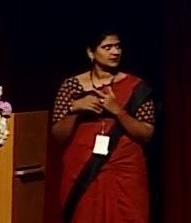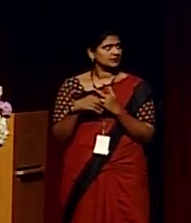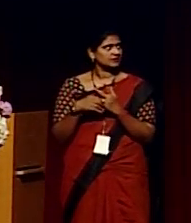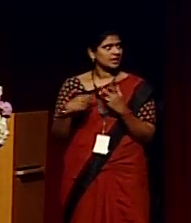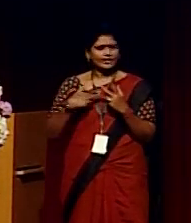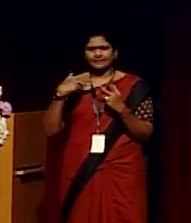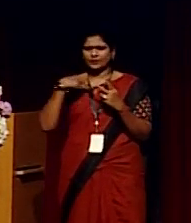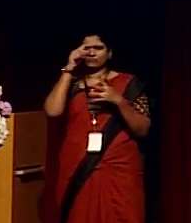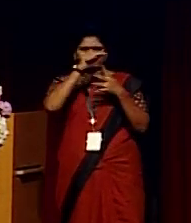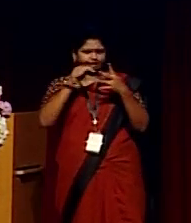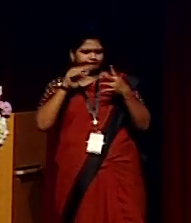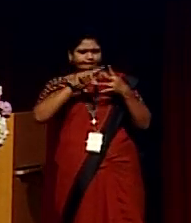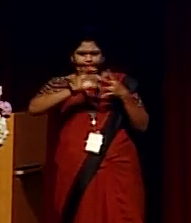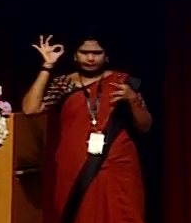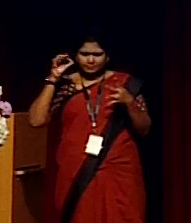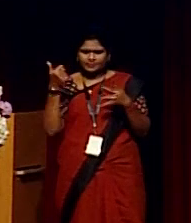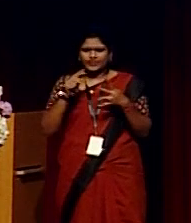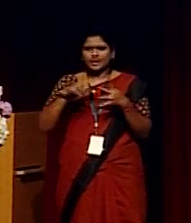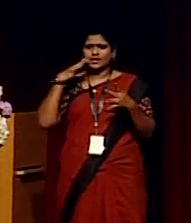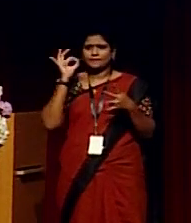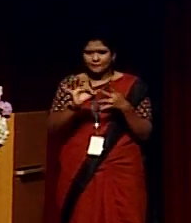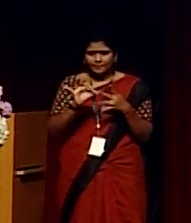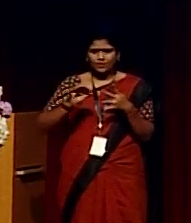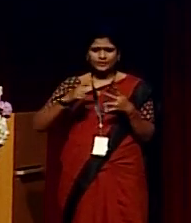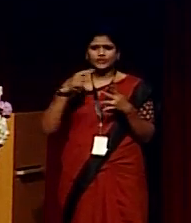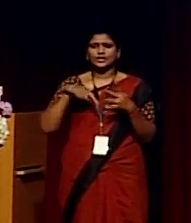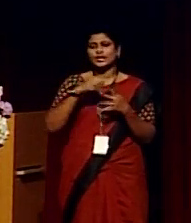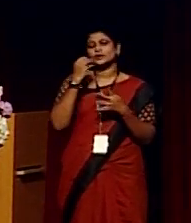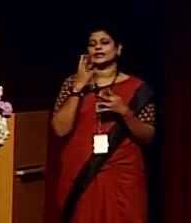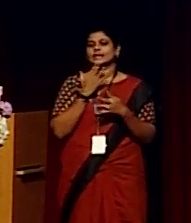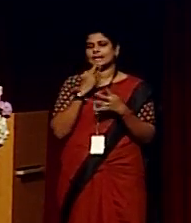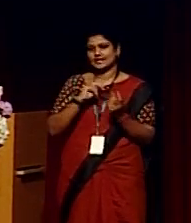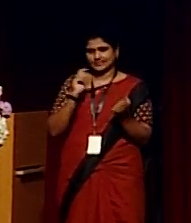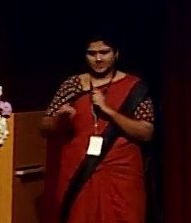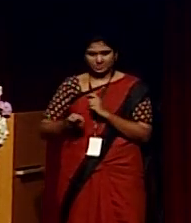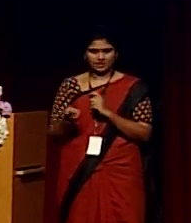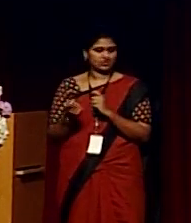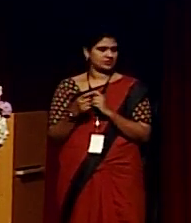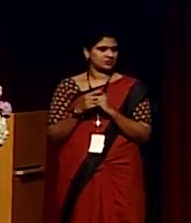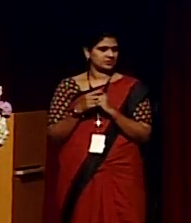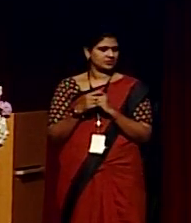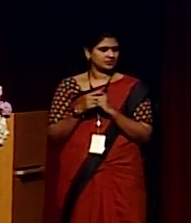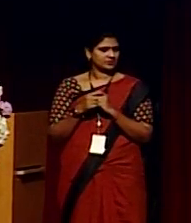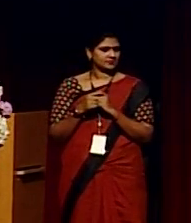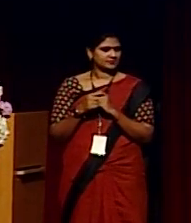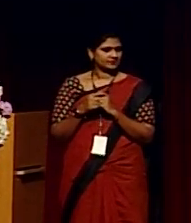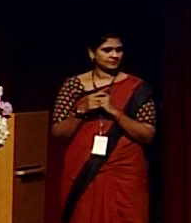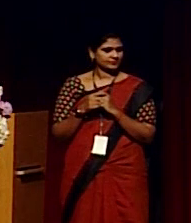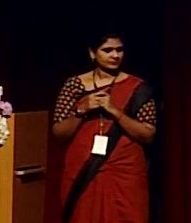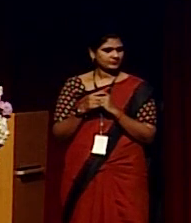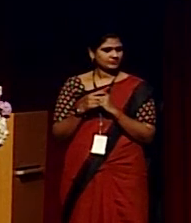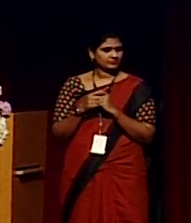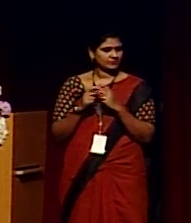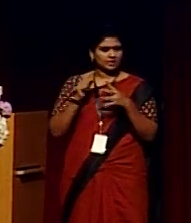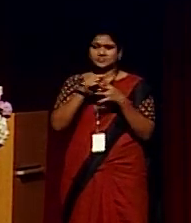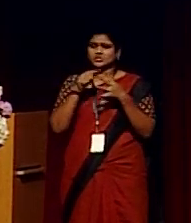out none of this uses a screen reader. If you have a screen reader switched on, it would use the screen reader. Right now, all of this is just using the